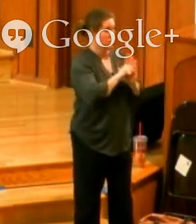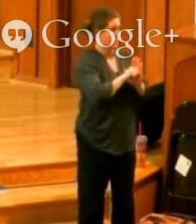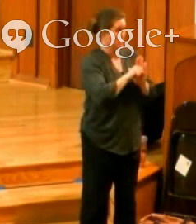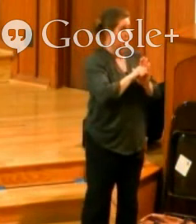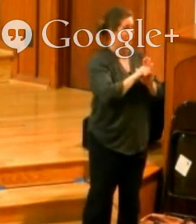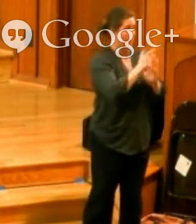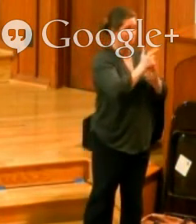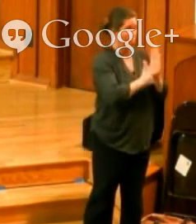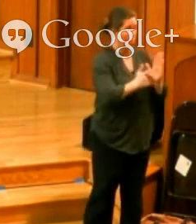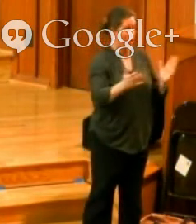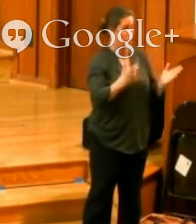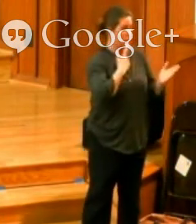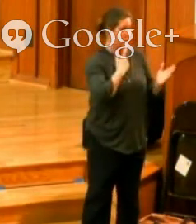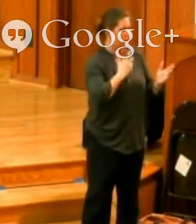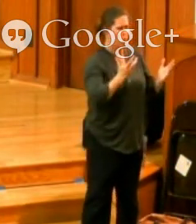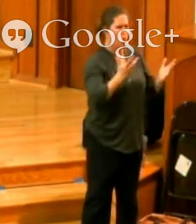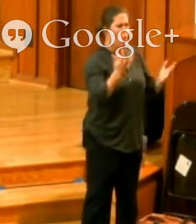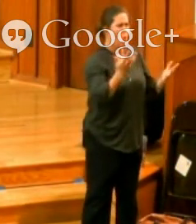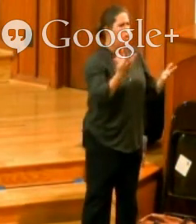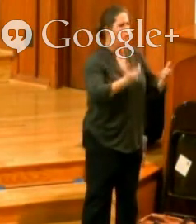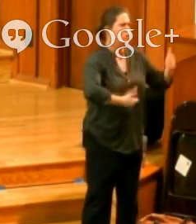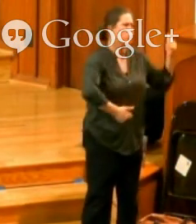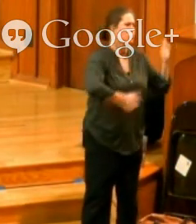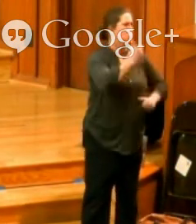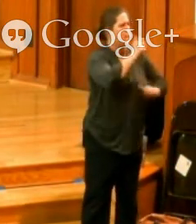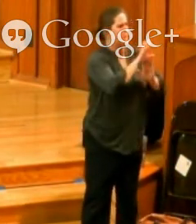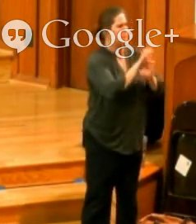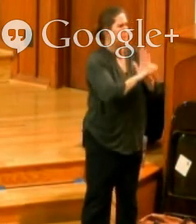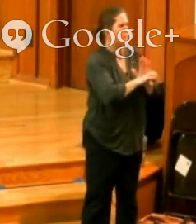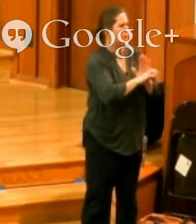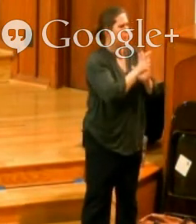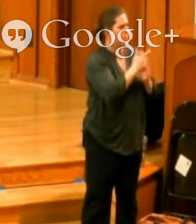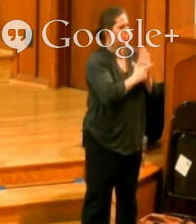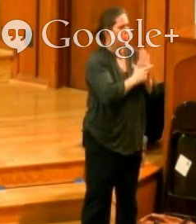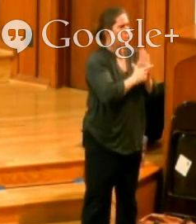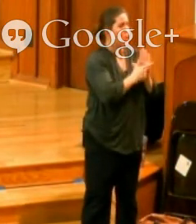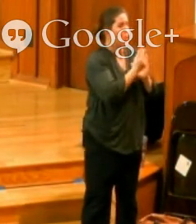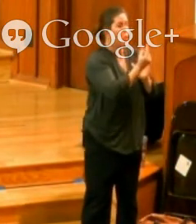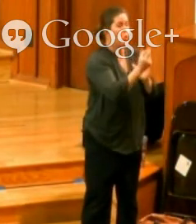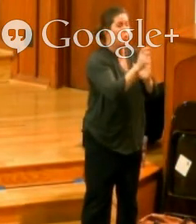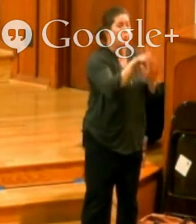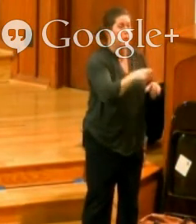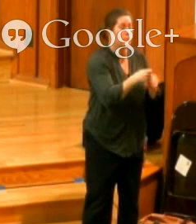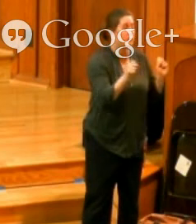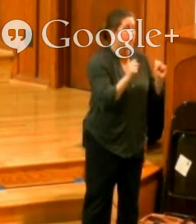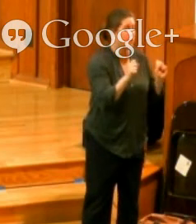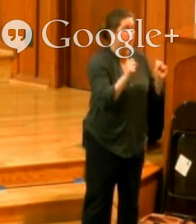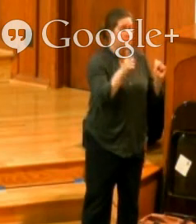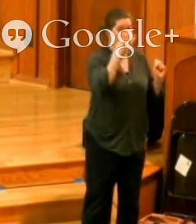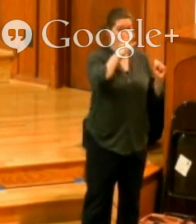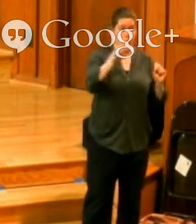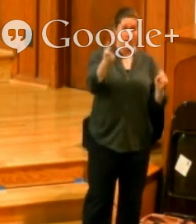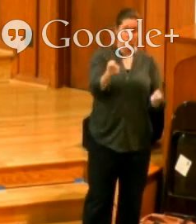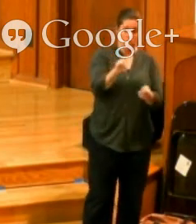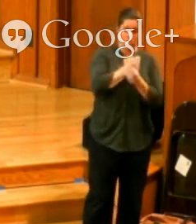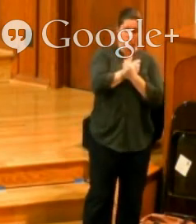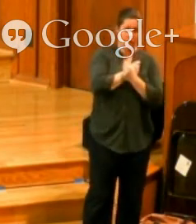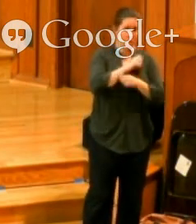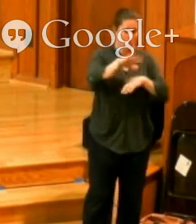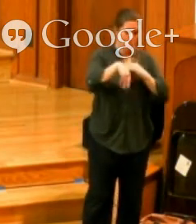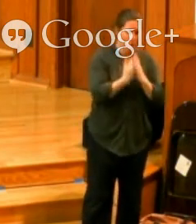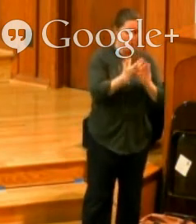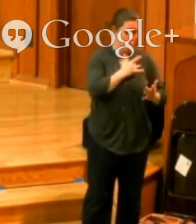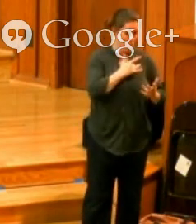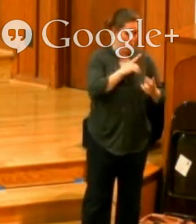of the law and what should we do in order to be saved? And look what he says here. Jesus said to him, you shall love the Lord your God with all your heart, all your soul, all